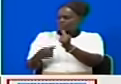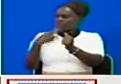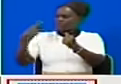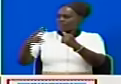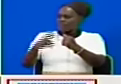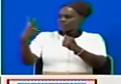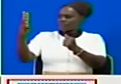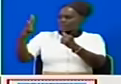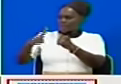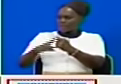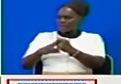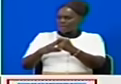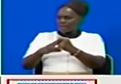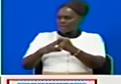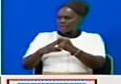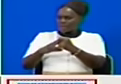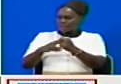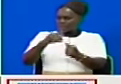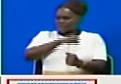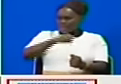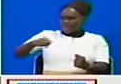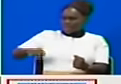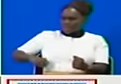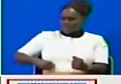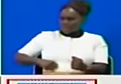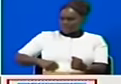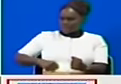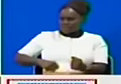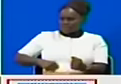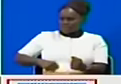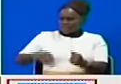10,729 votes, while third in the Senate position comes Buddy Ali with